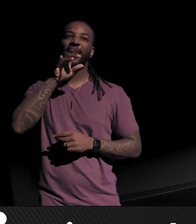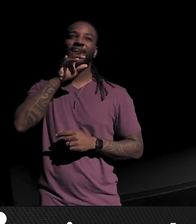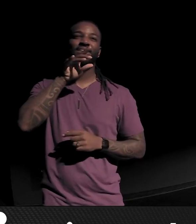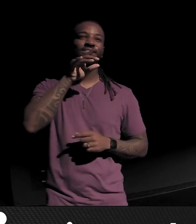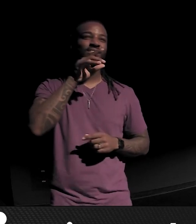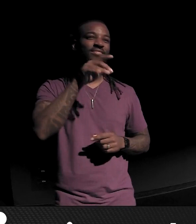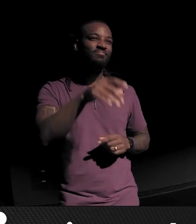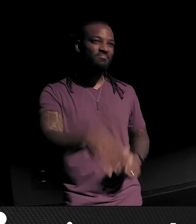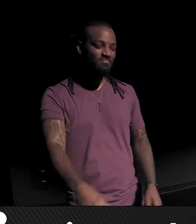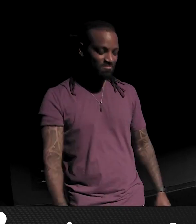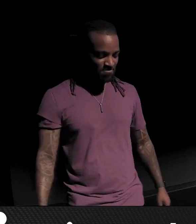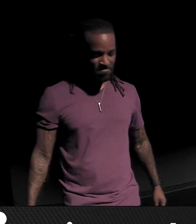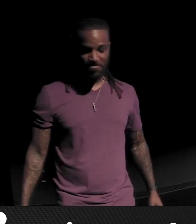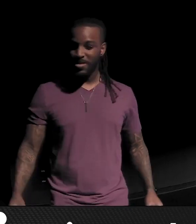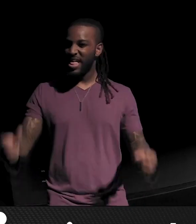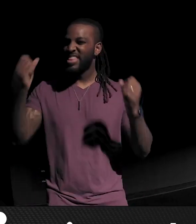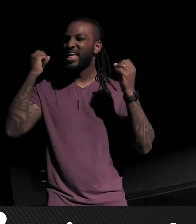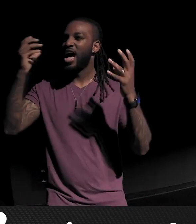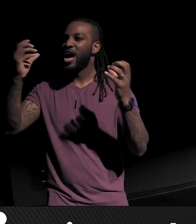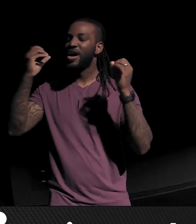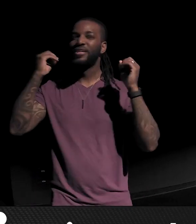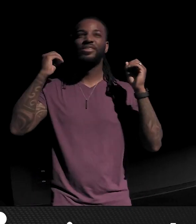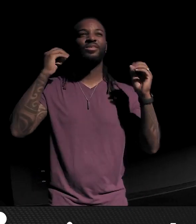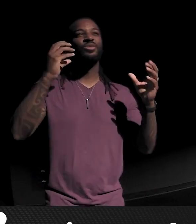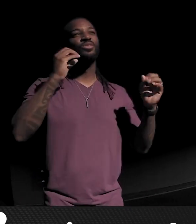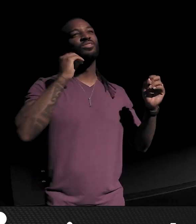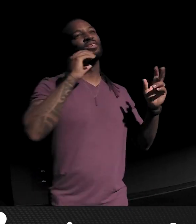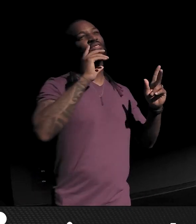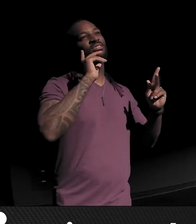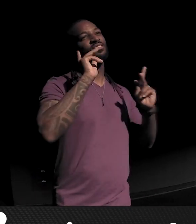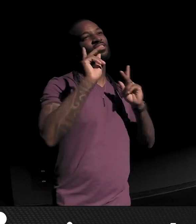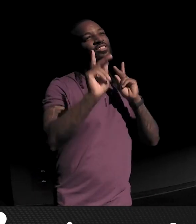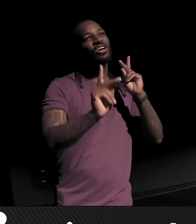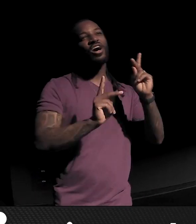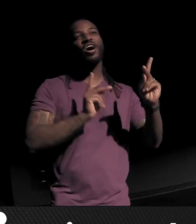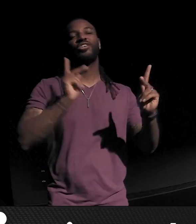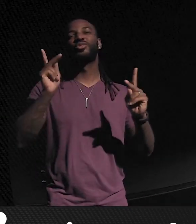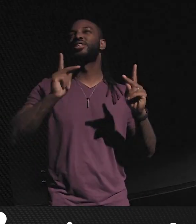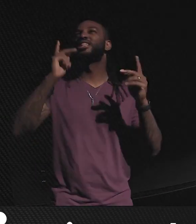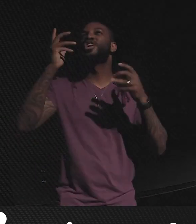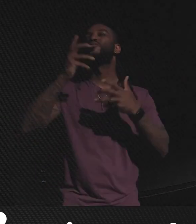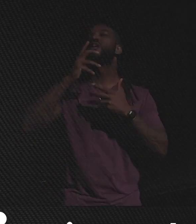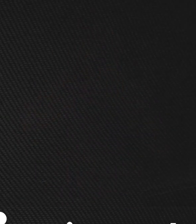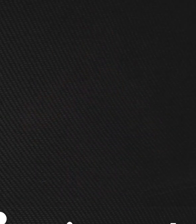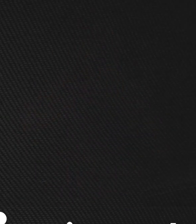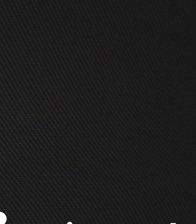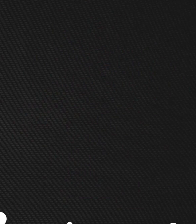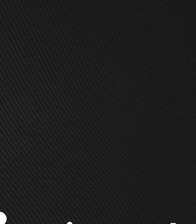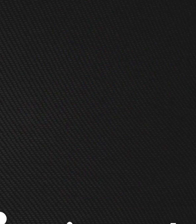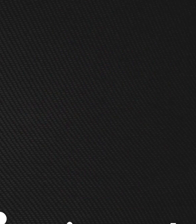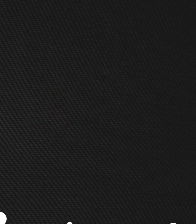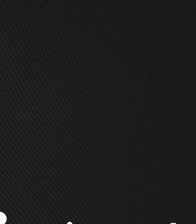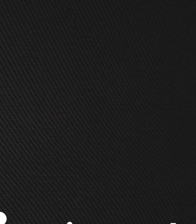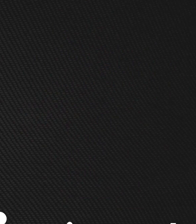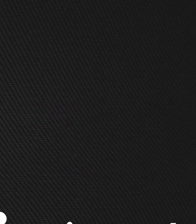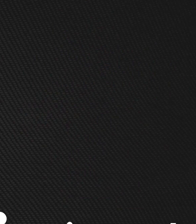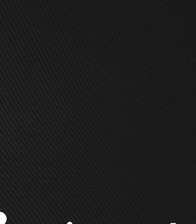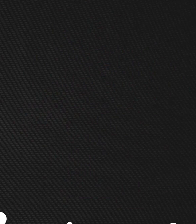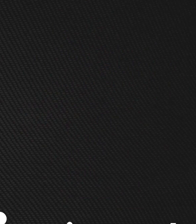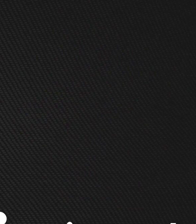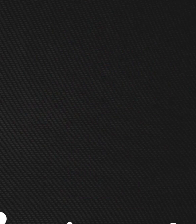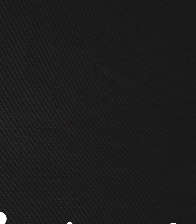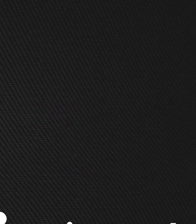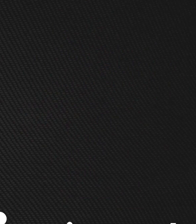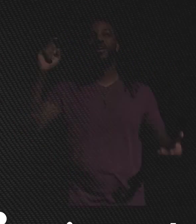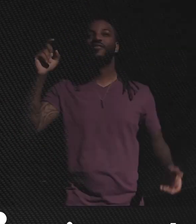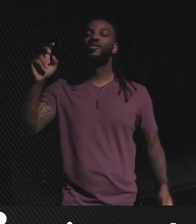articulate with a thousand tongues to lift one cry.